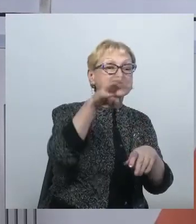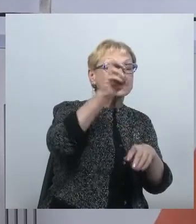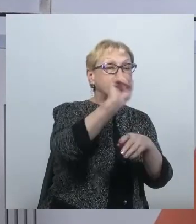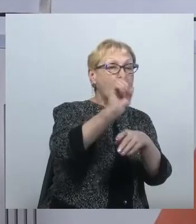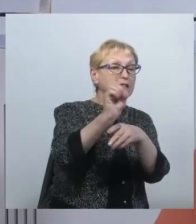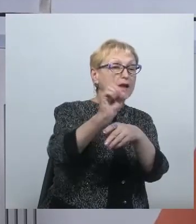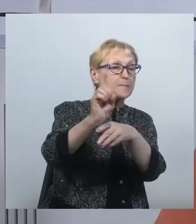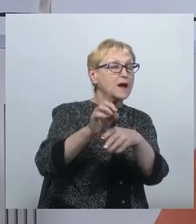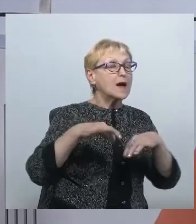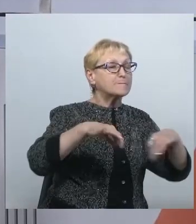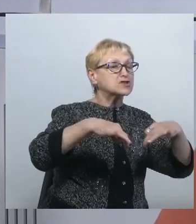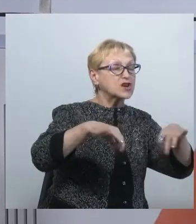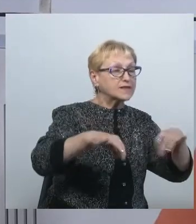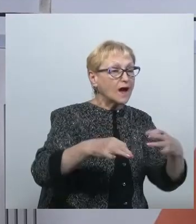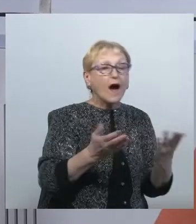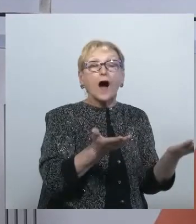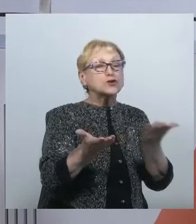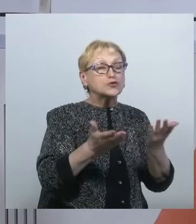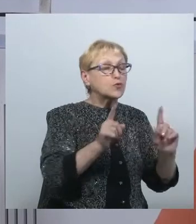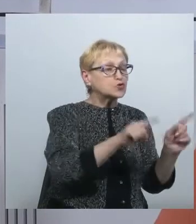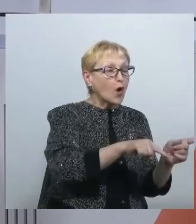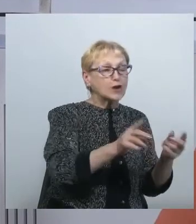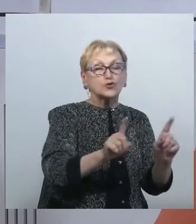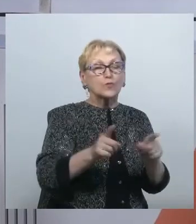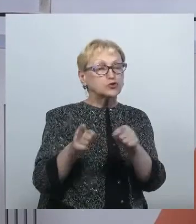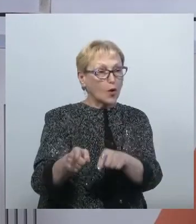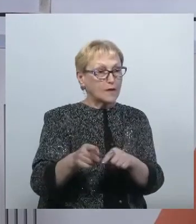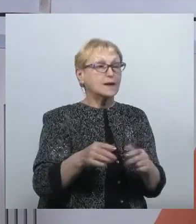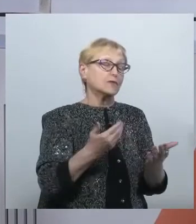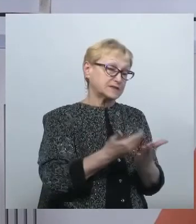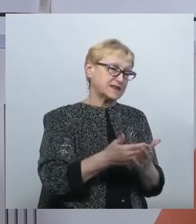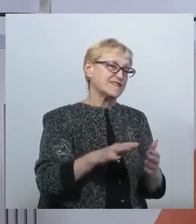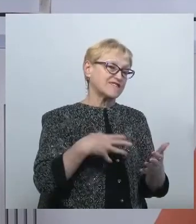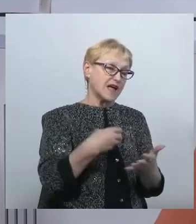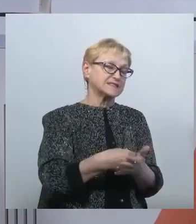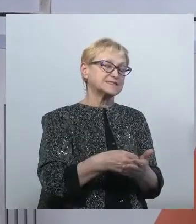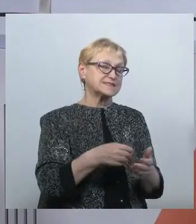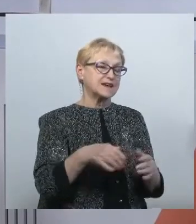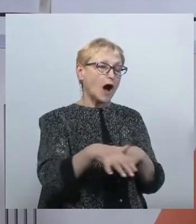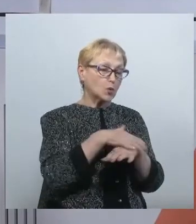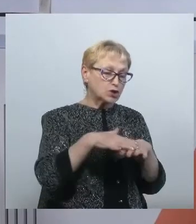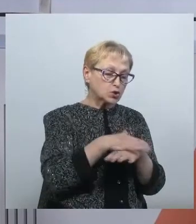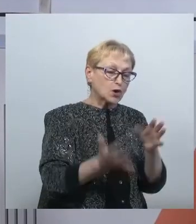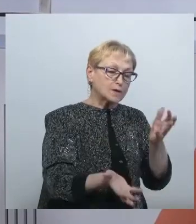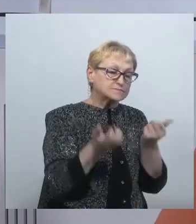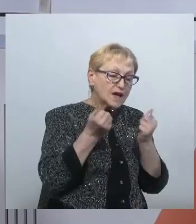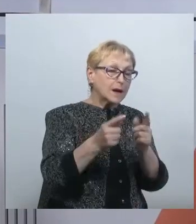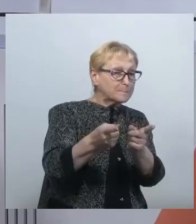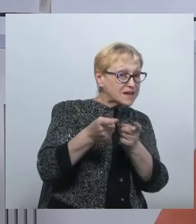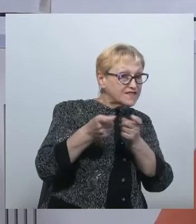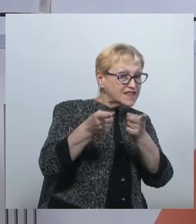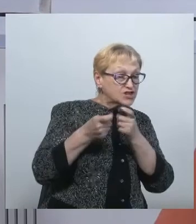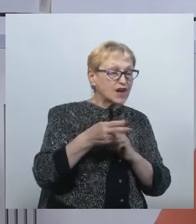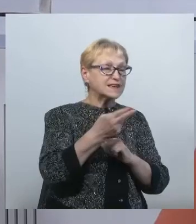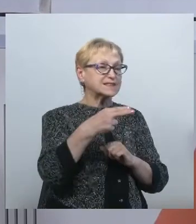live. Local media provide the society with the answers to all these questions. That is why they can